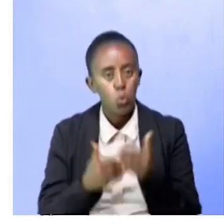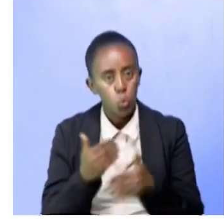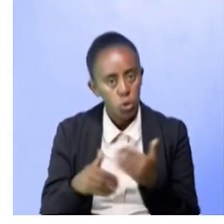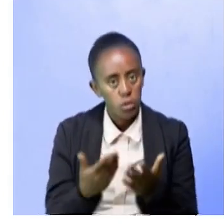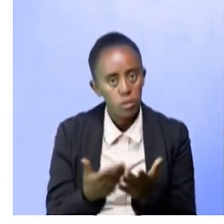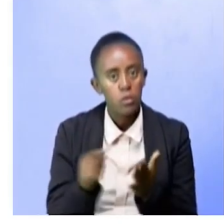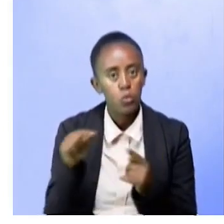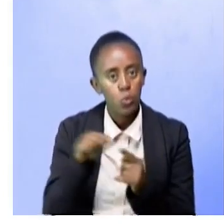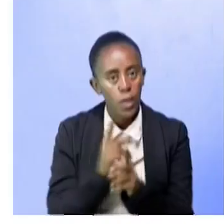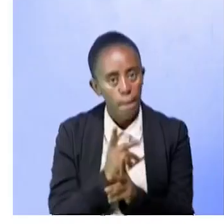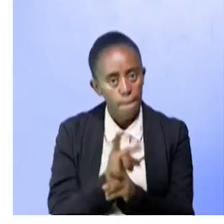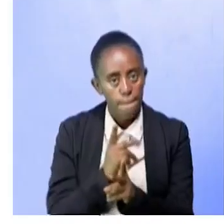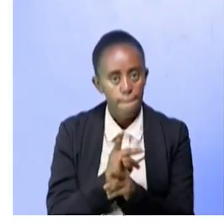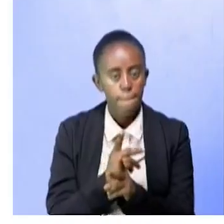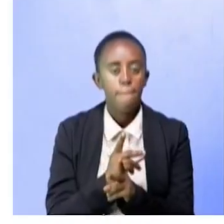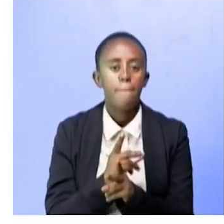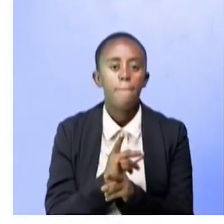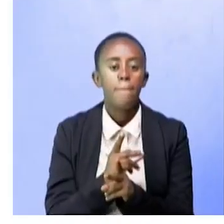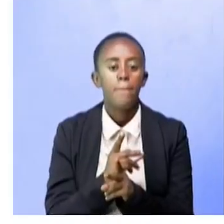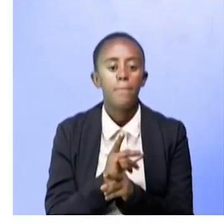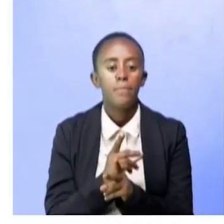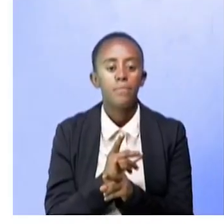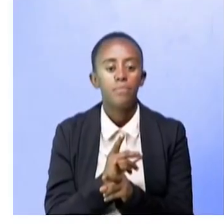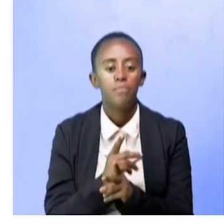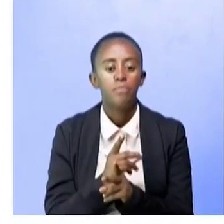to keep